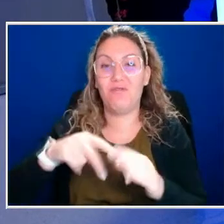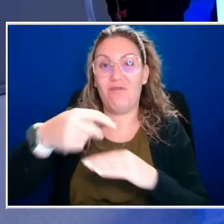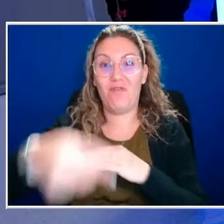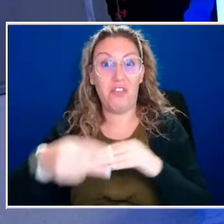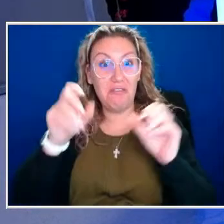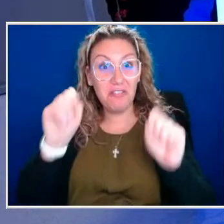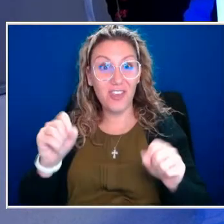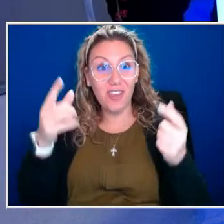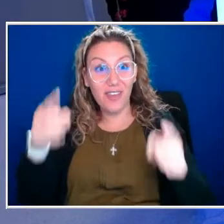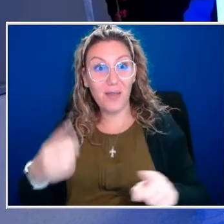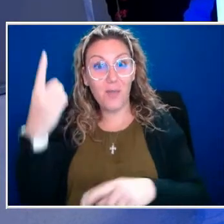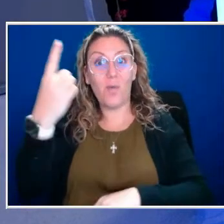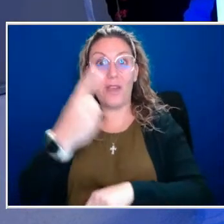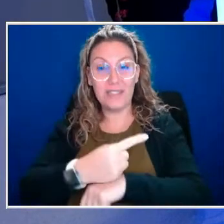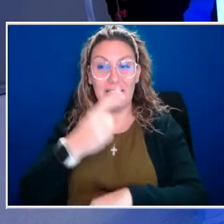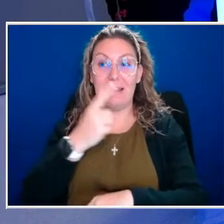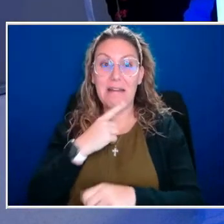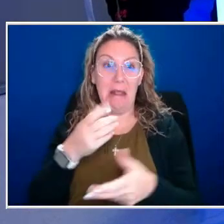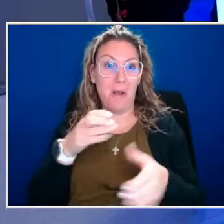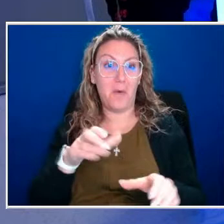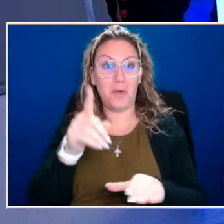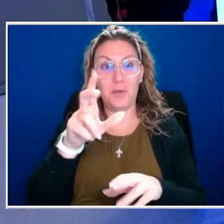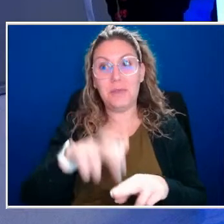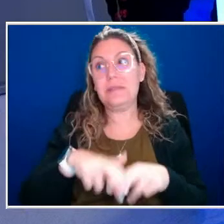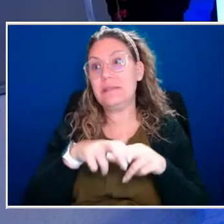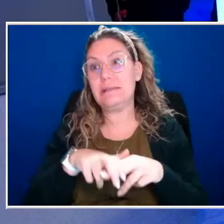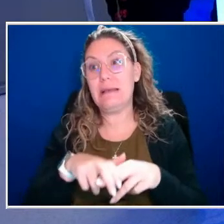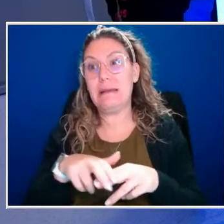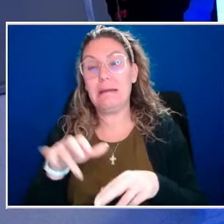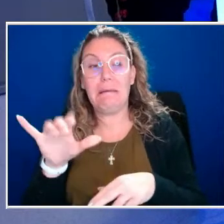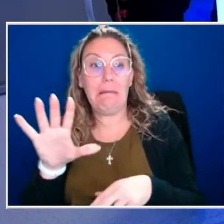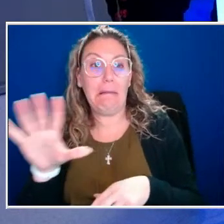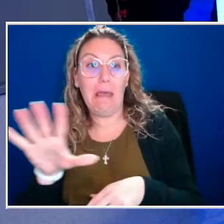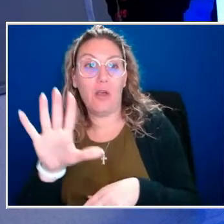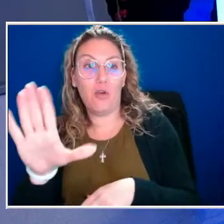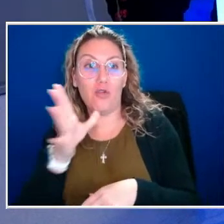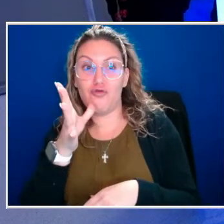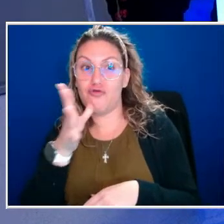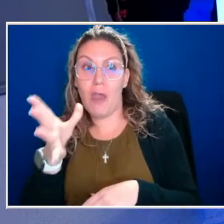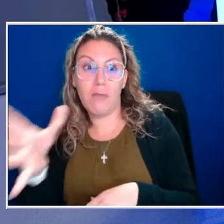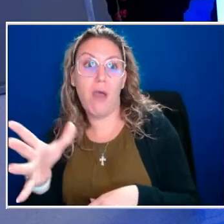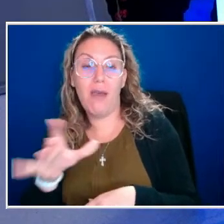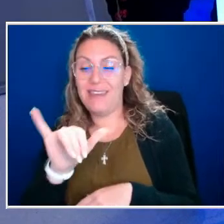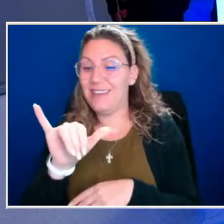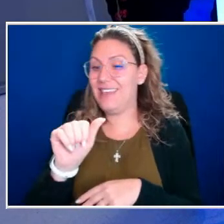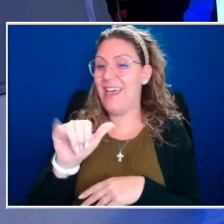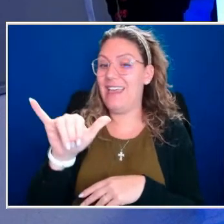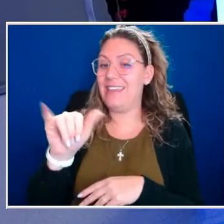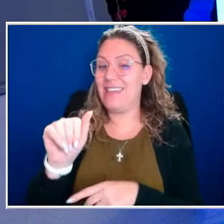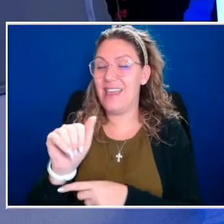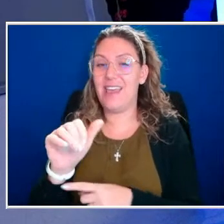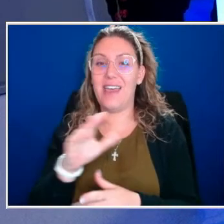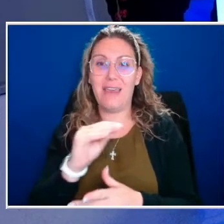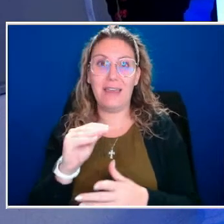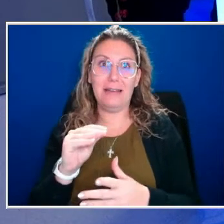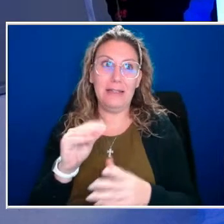I don't want you sitting there like Yaya for 7 hours, helpless and in a position where you can't get to